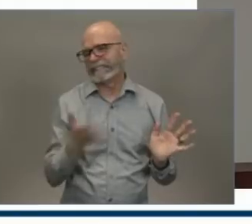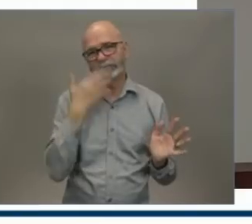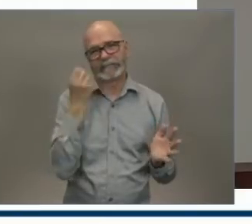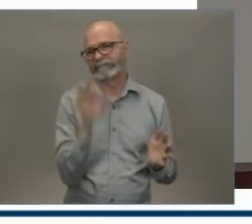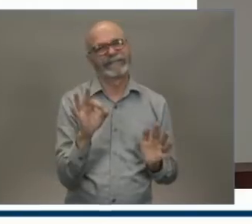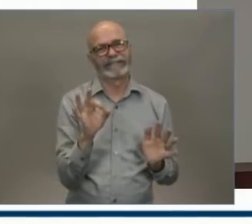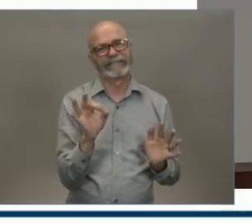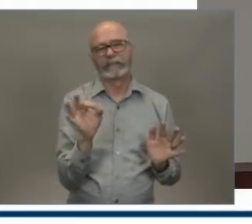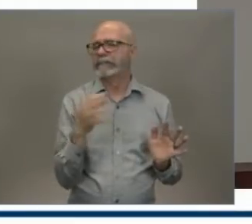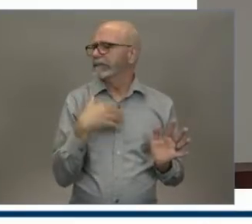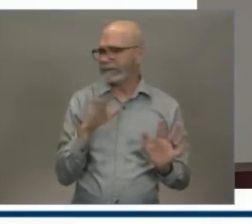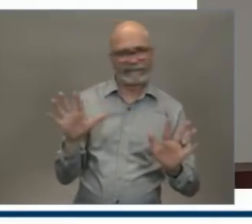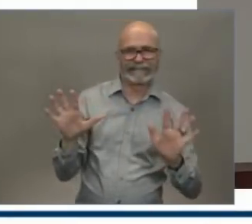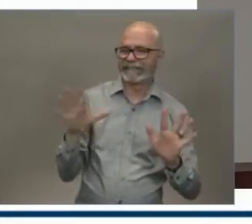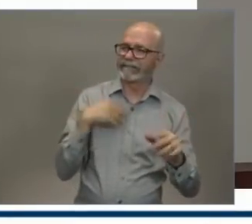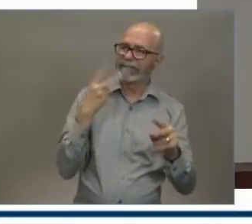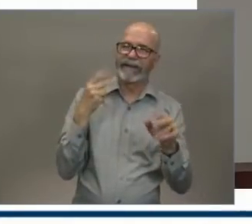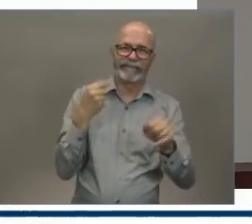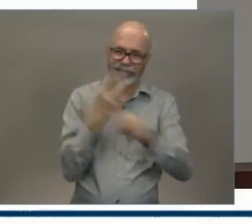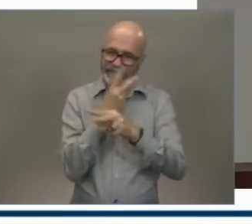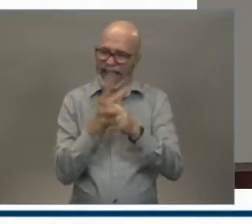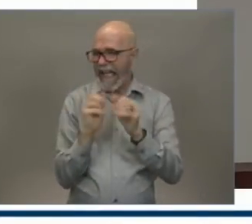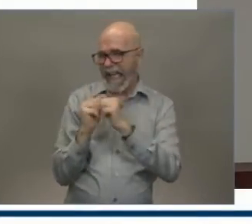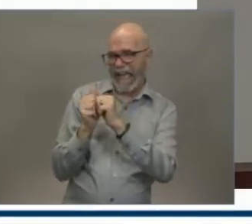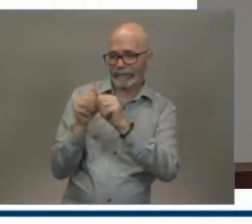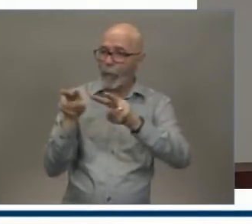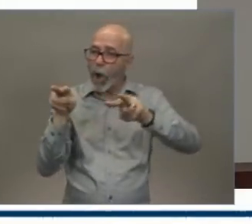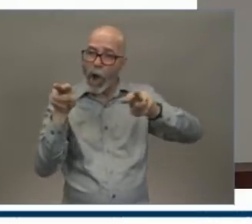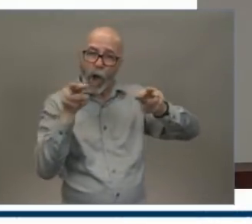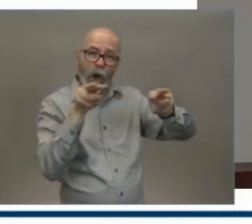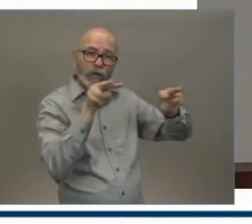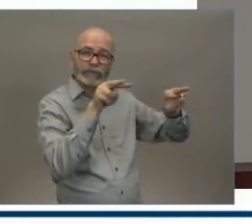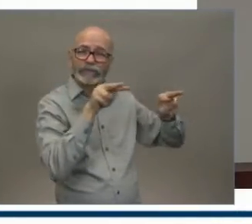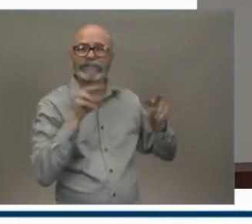we always do, and if and when we're able to further